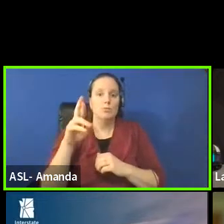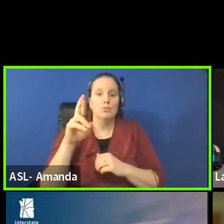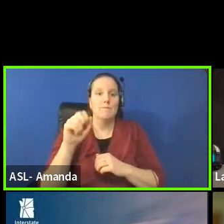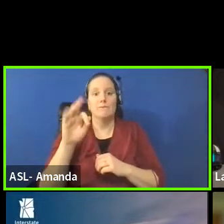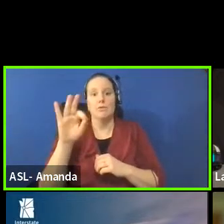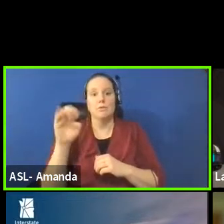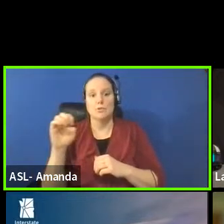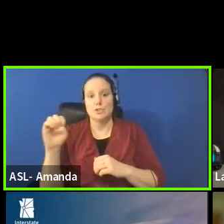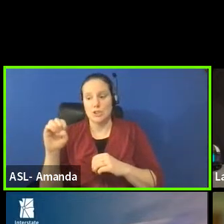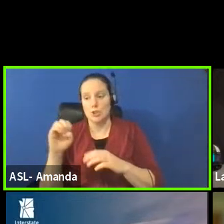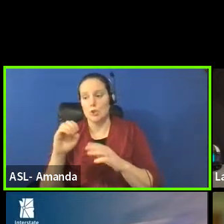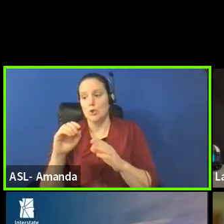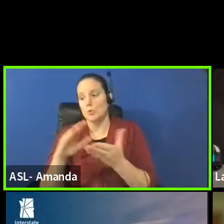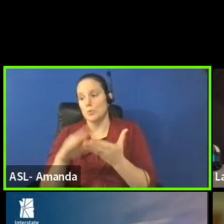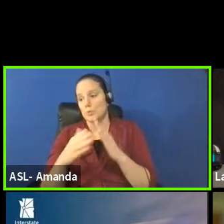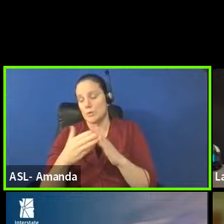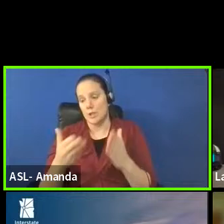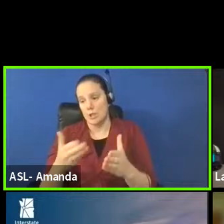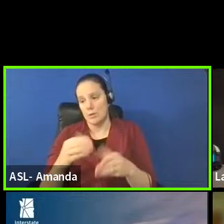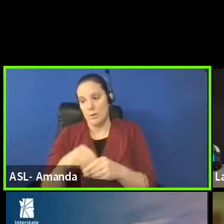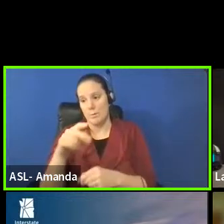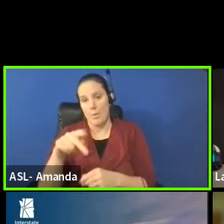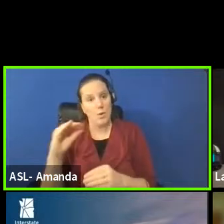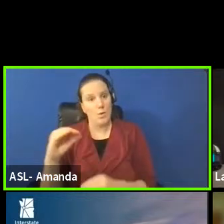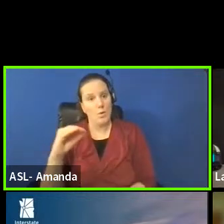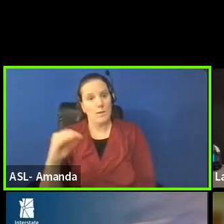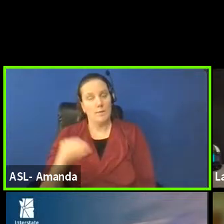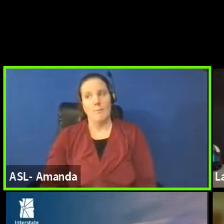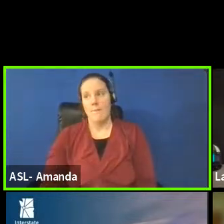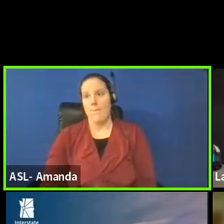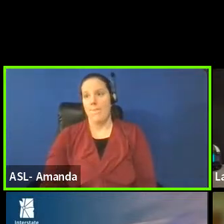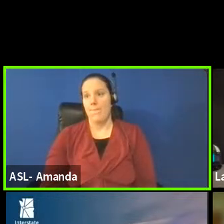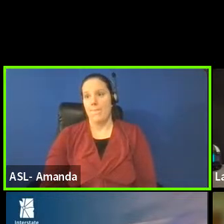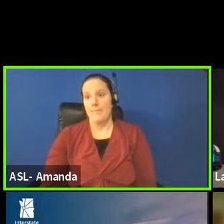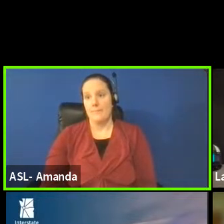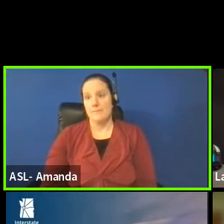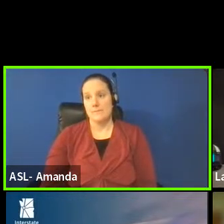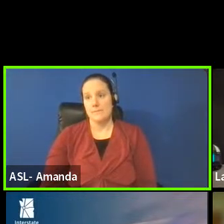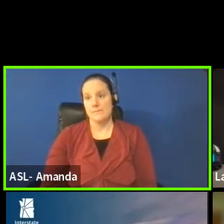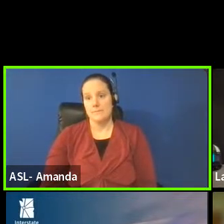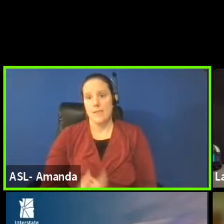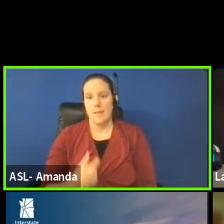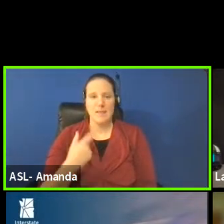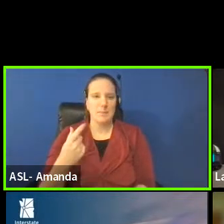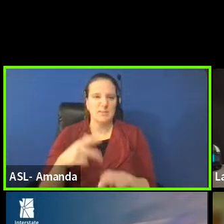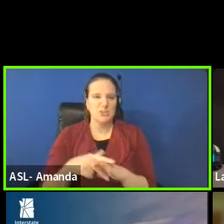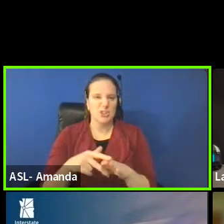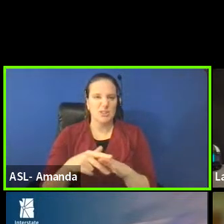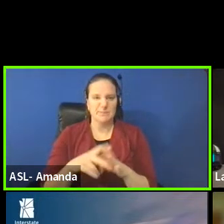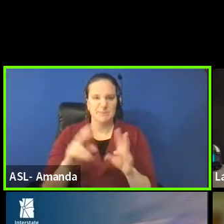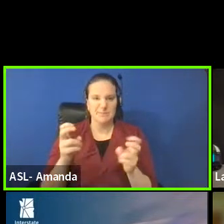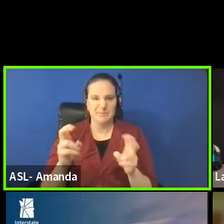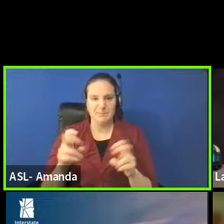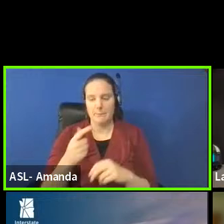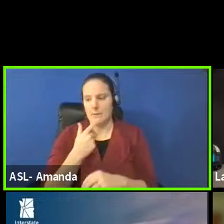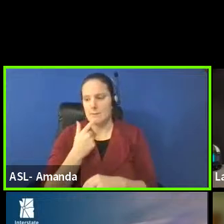here in Portland, Oregon. I'm going to cheat a little bit and